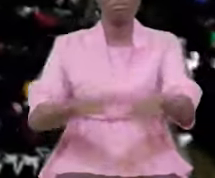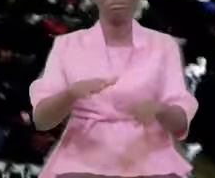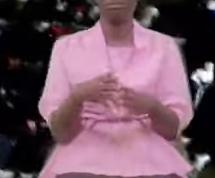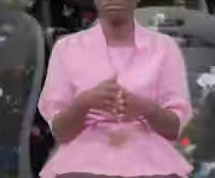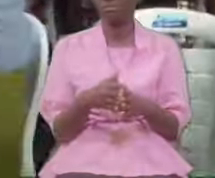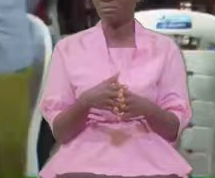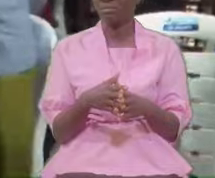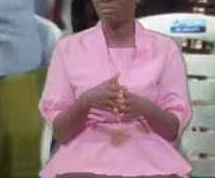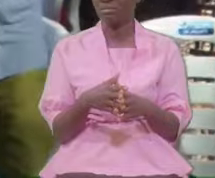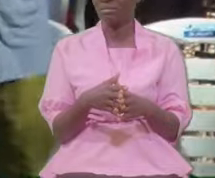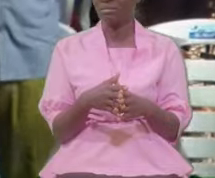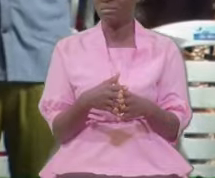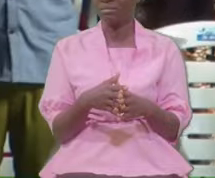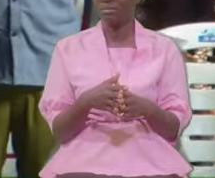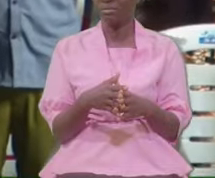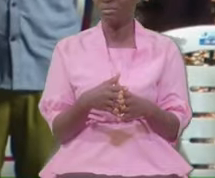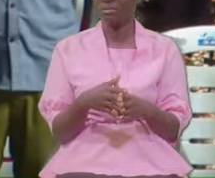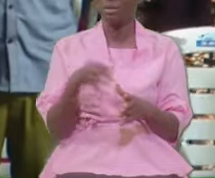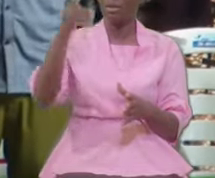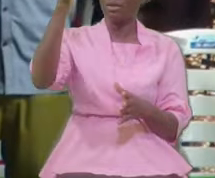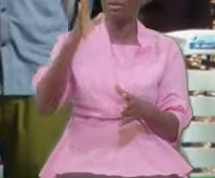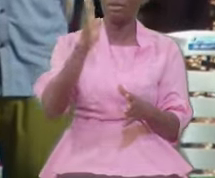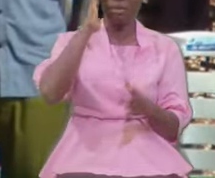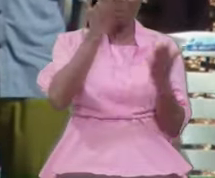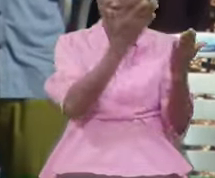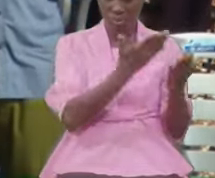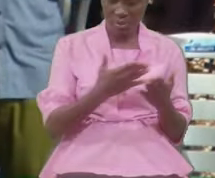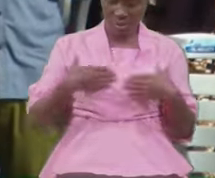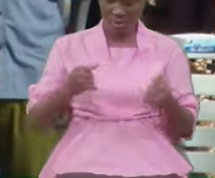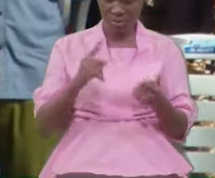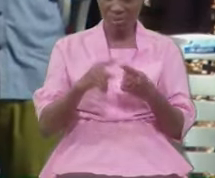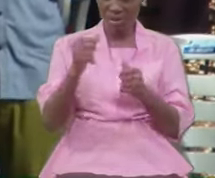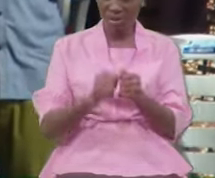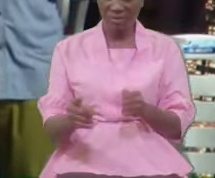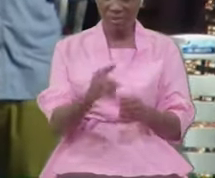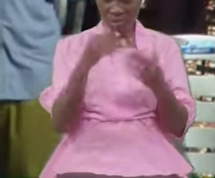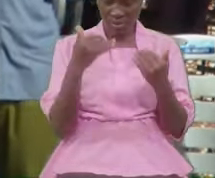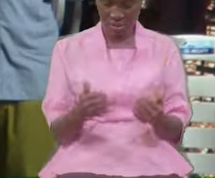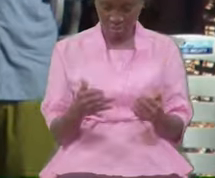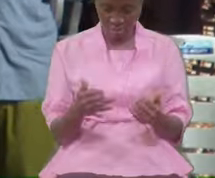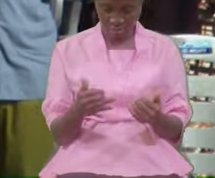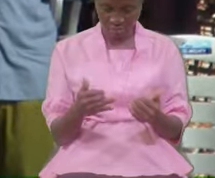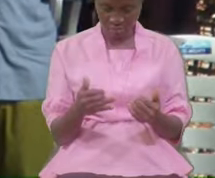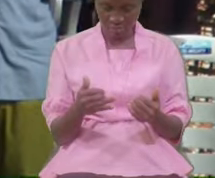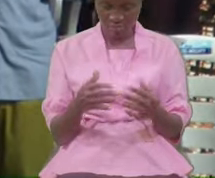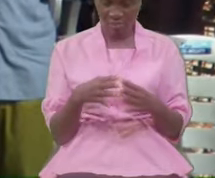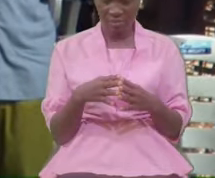nch Healing to every ang Diyos makab angayan